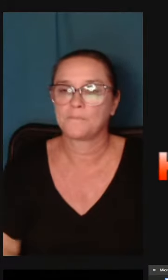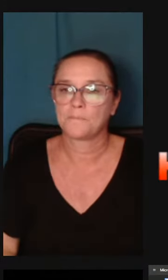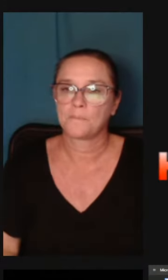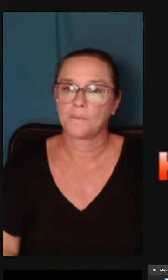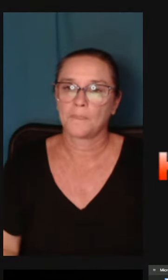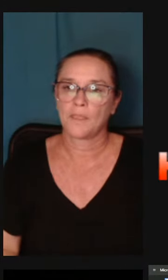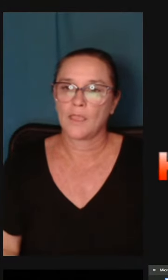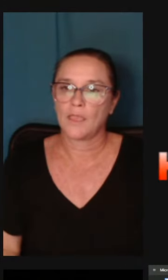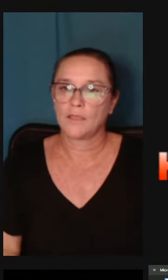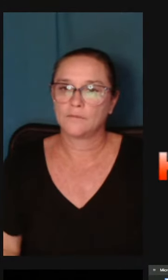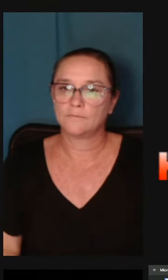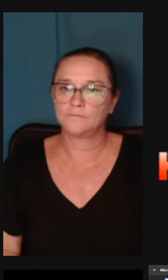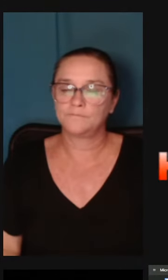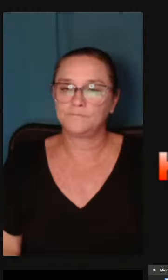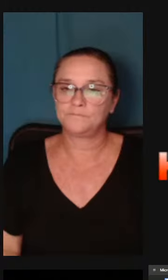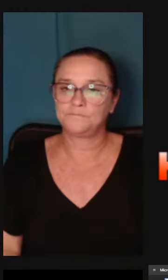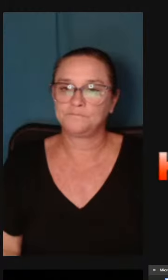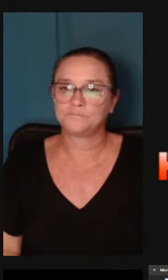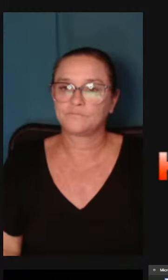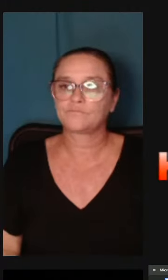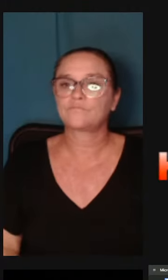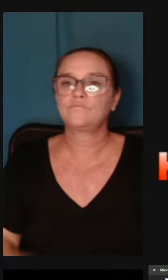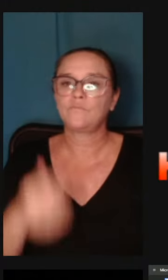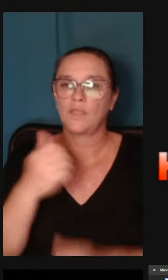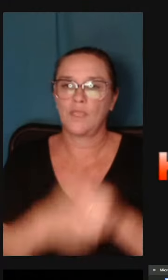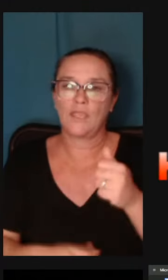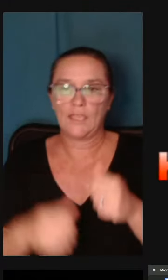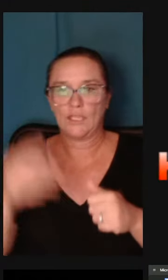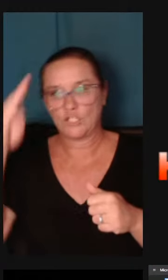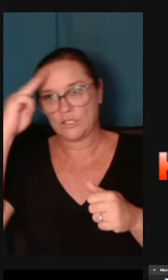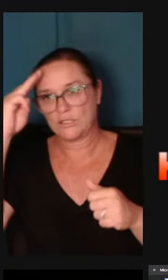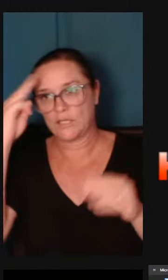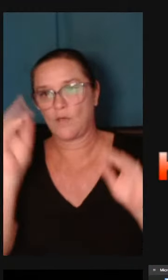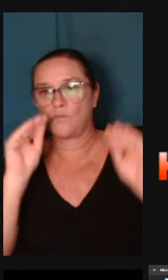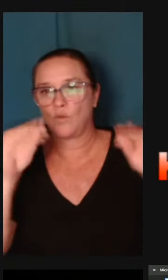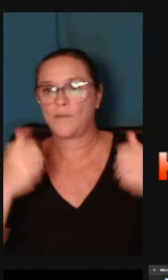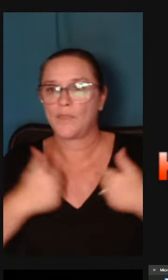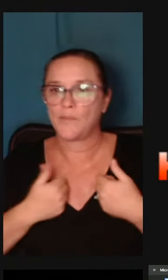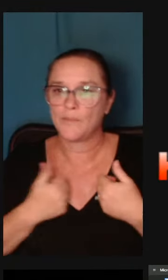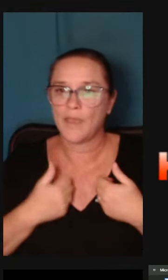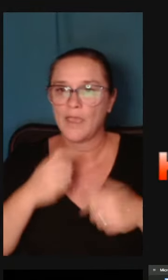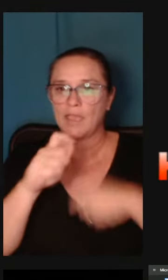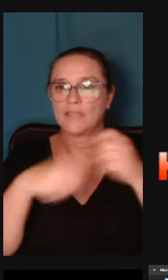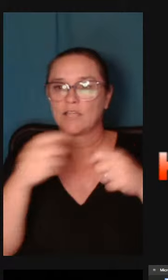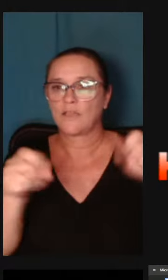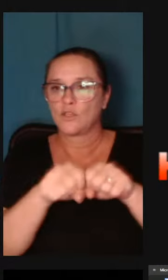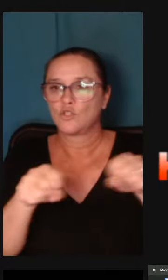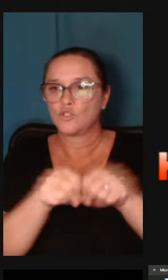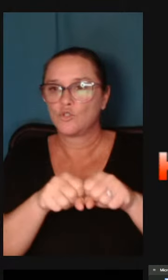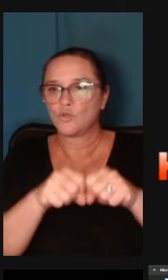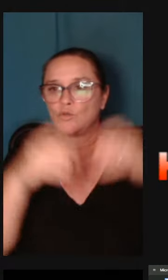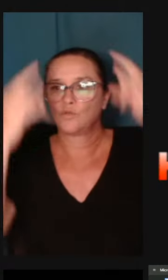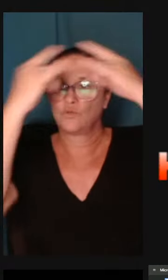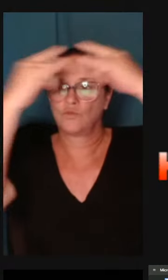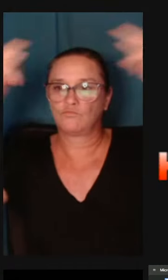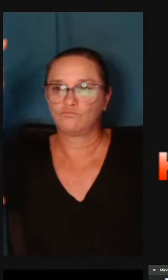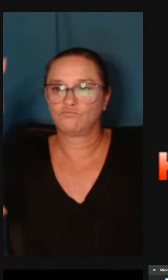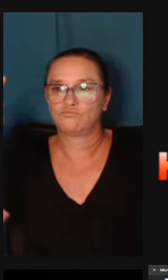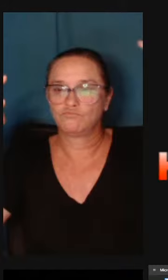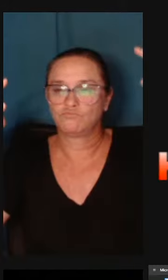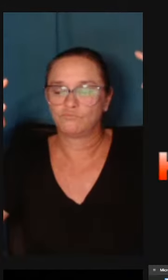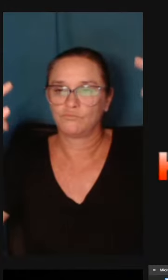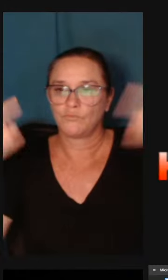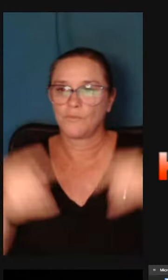So down at Boulder Bay, presumably, each scout hung their pack, tying their shoes to the frame of the rafters of the lean-to, right?